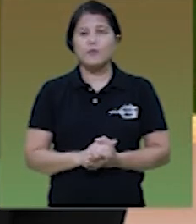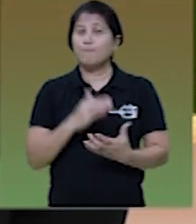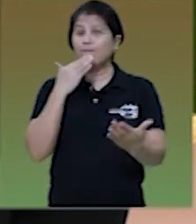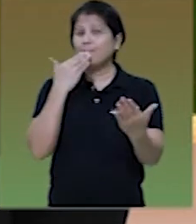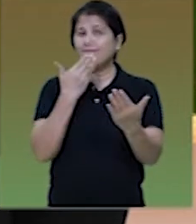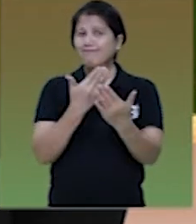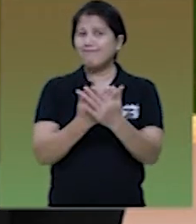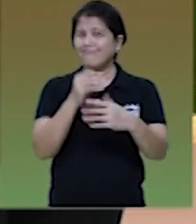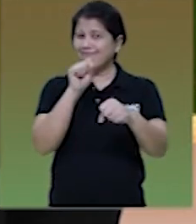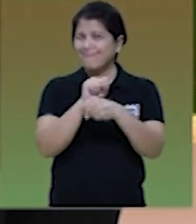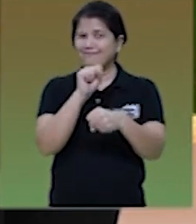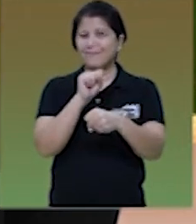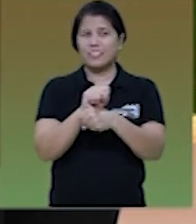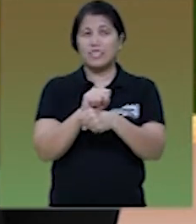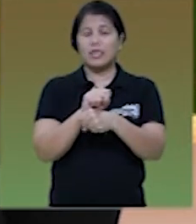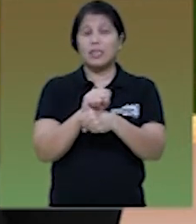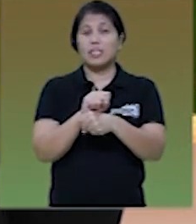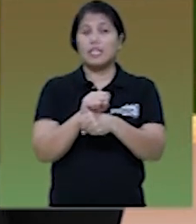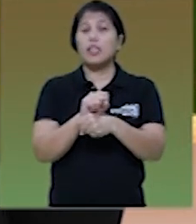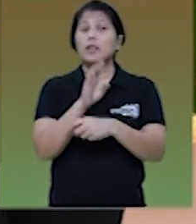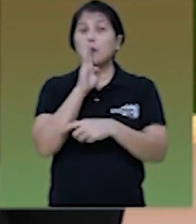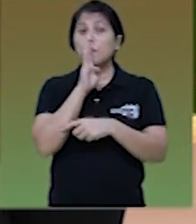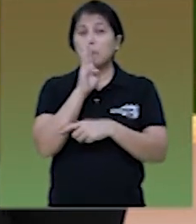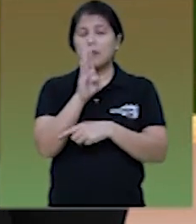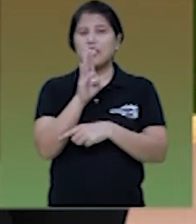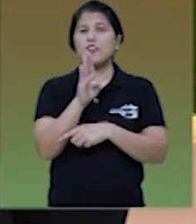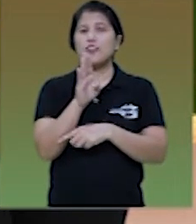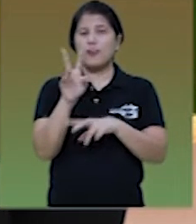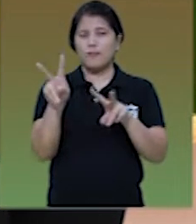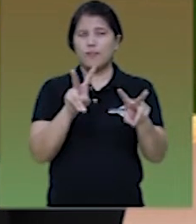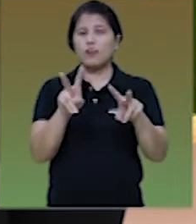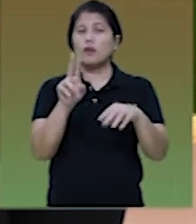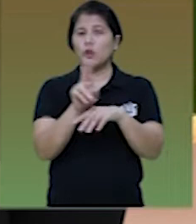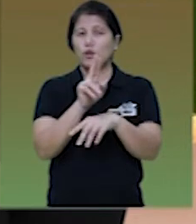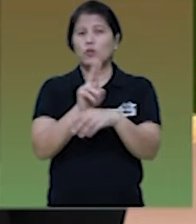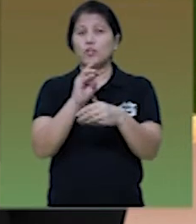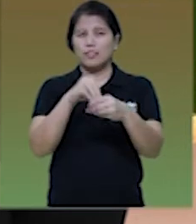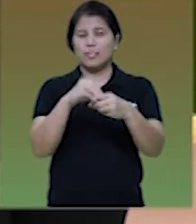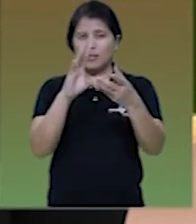Great job! The be verbs used in this story are